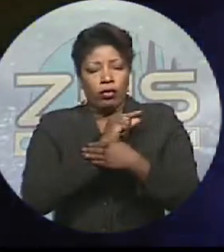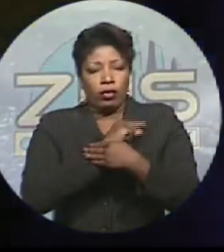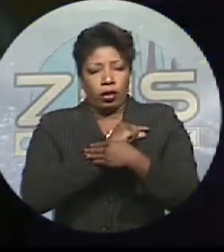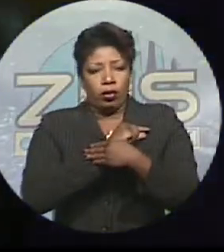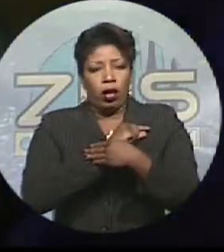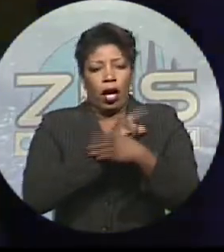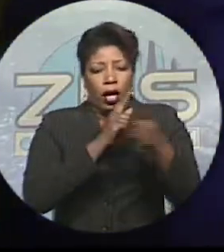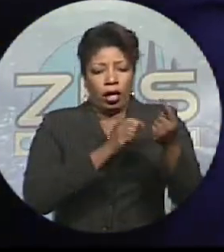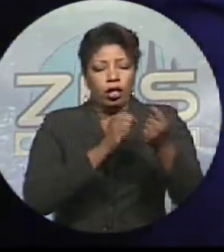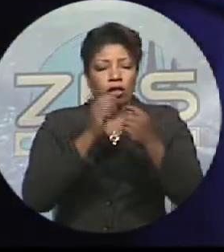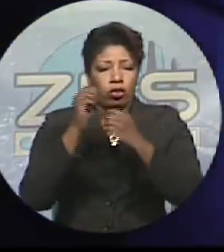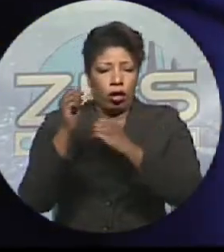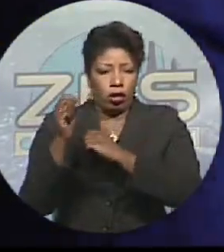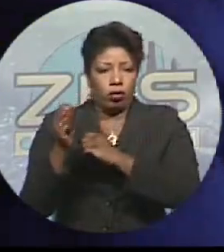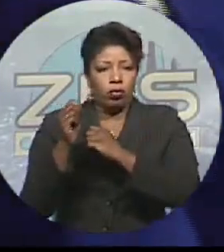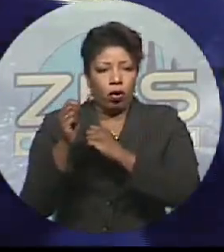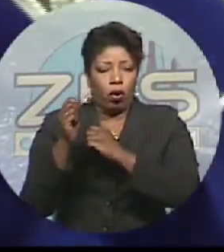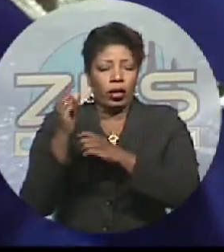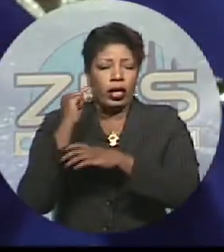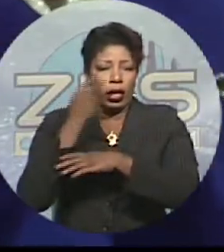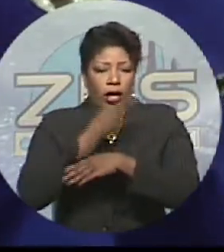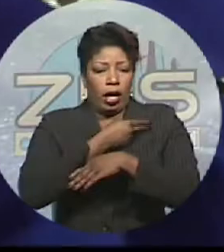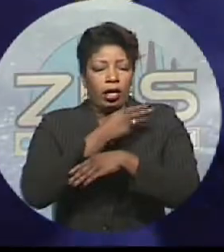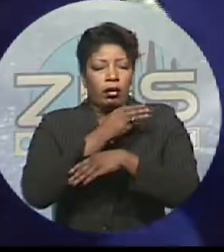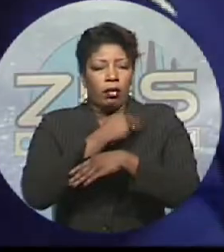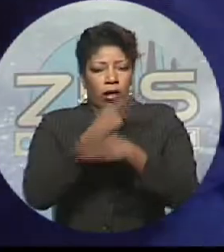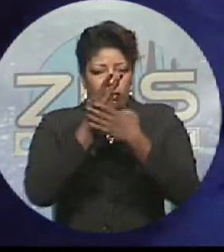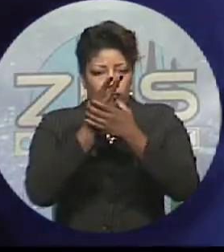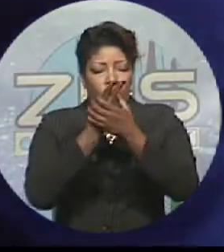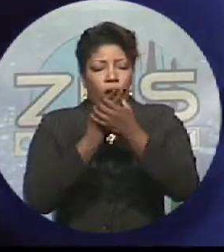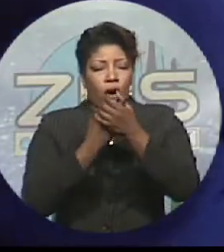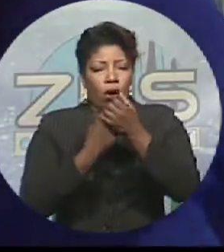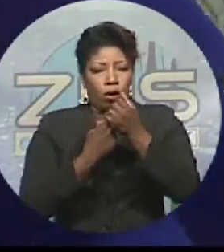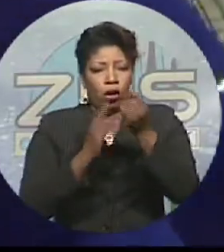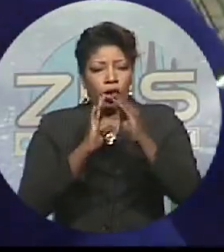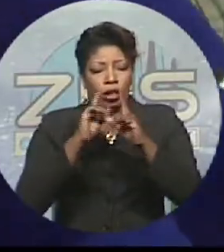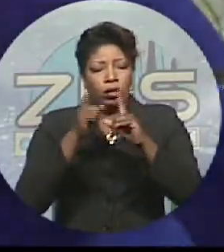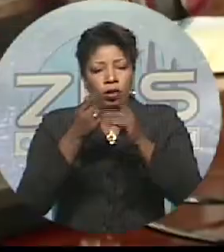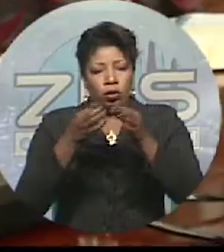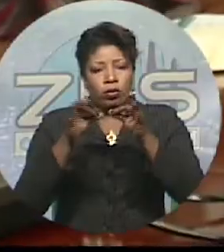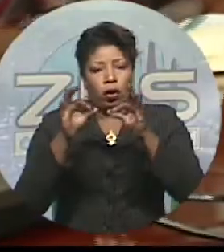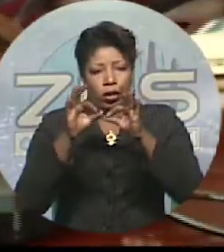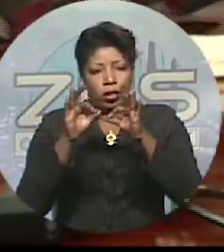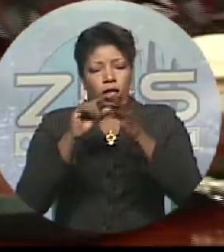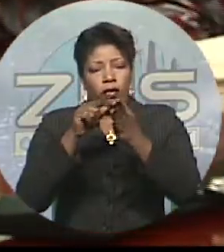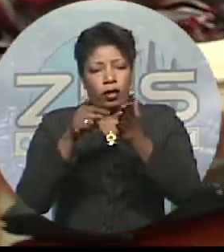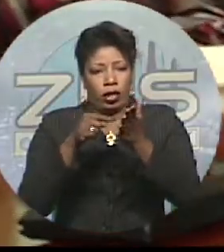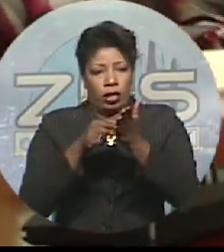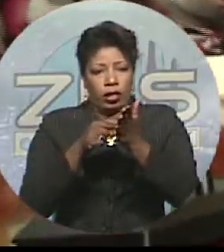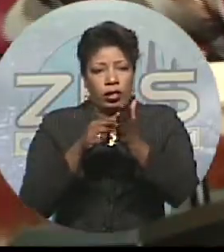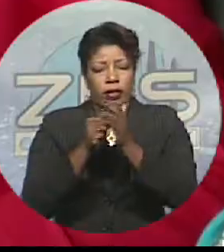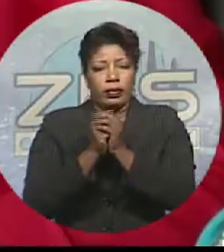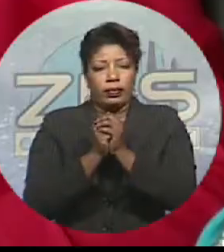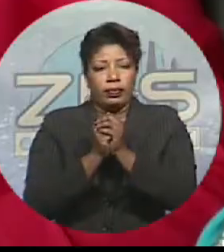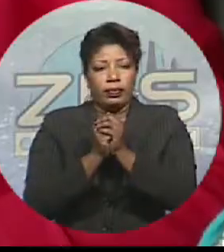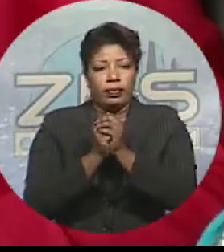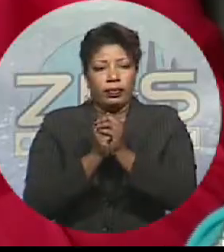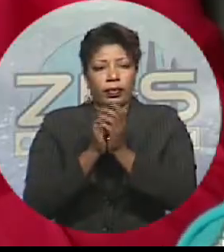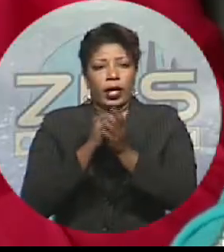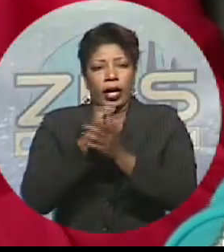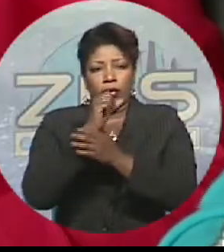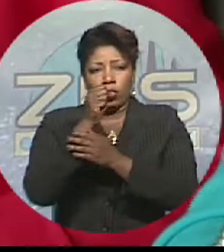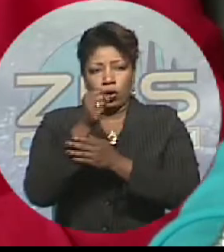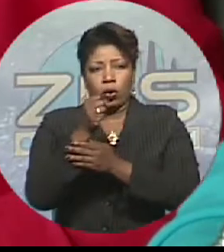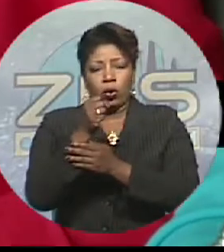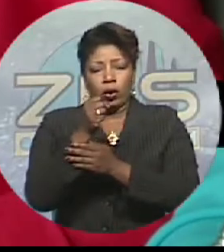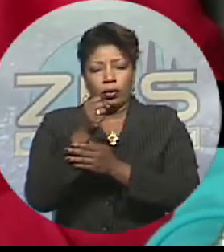Transport and Aviation, the Honorable Gladys Hannah Martin, both underscored the initiative's importance. I am sure you will